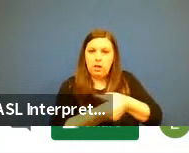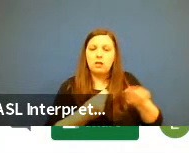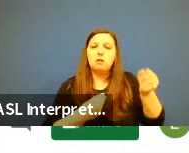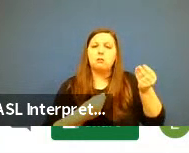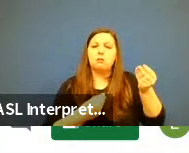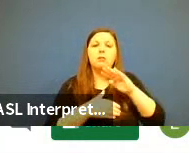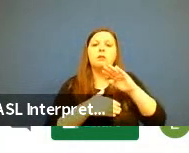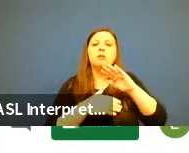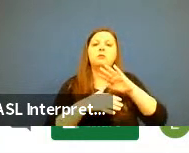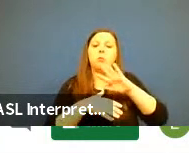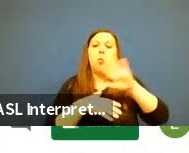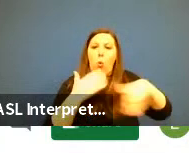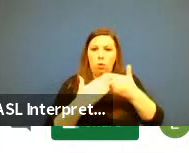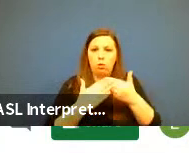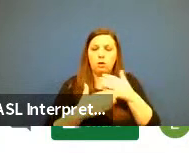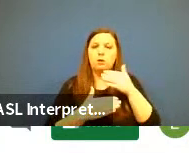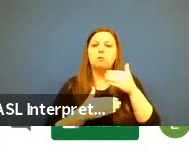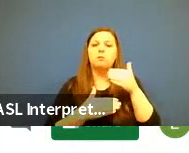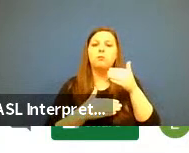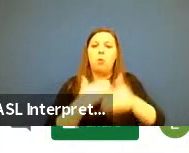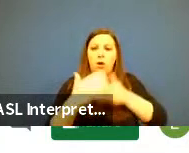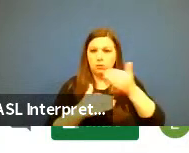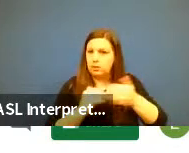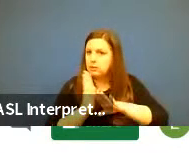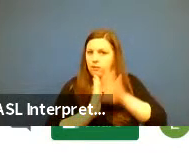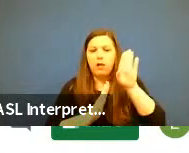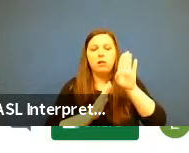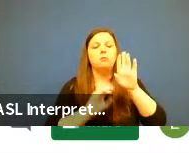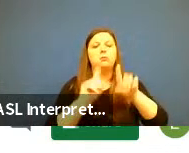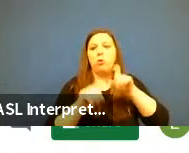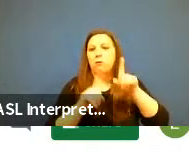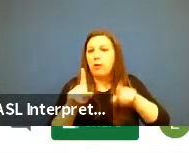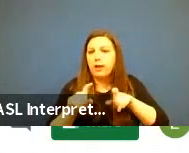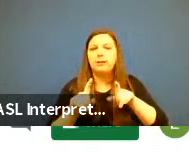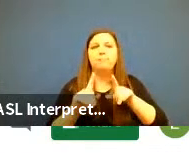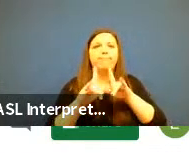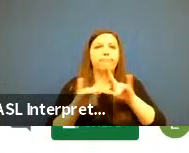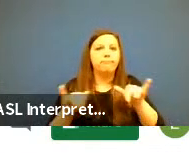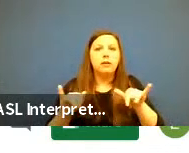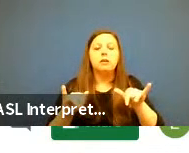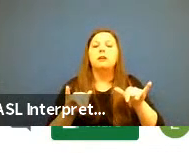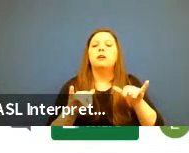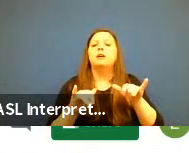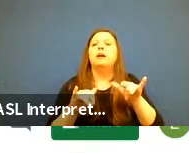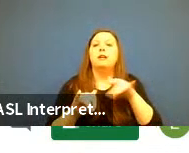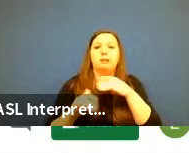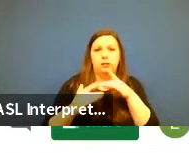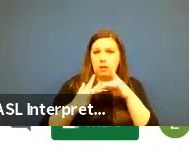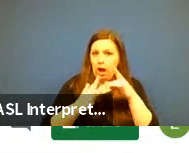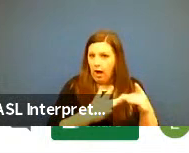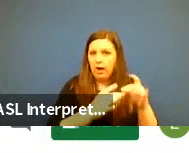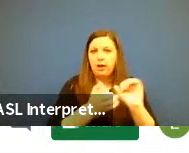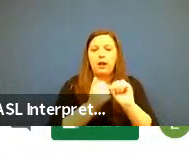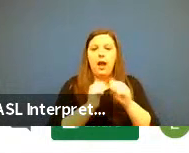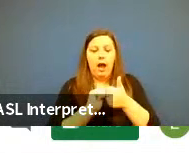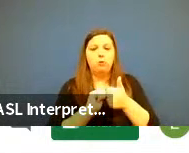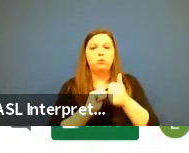this whole process, to help us develop the survey and then guide us with administering the